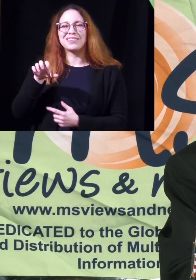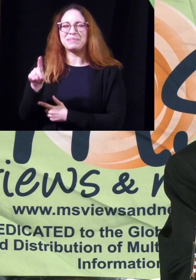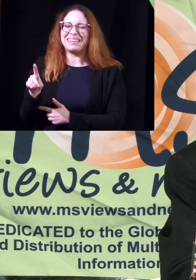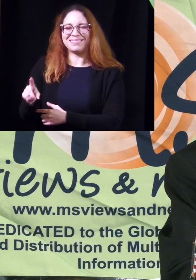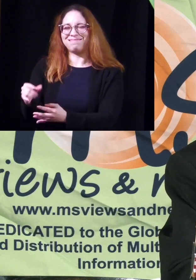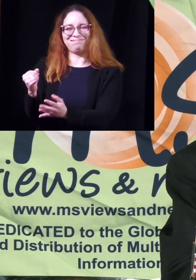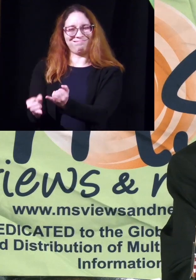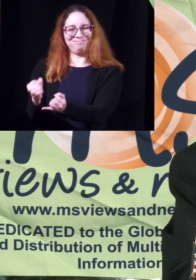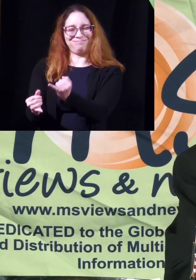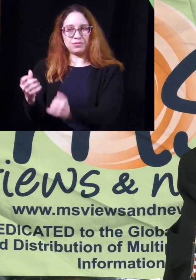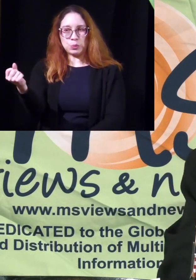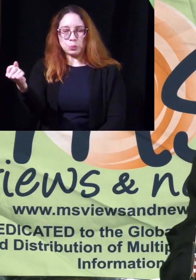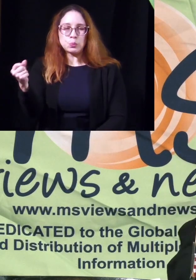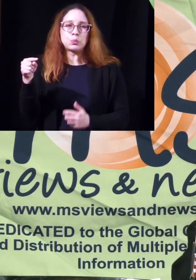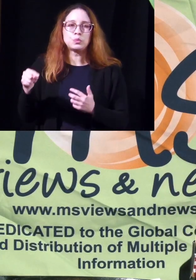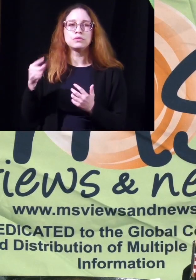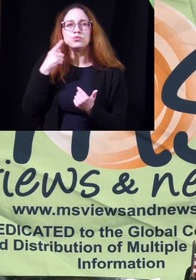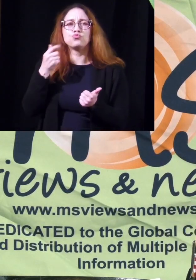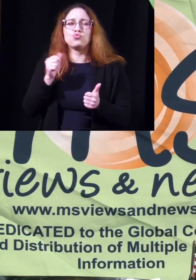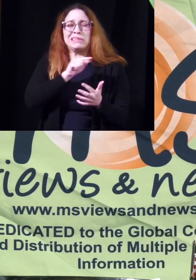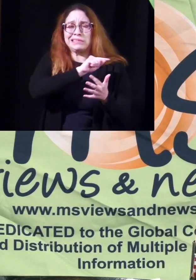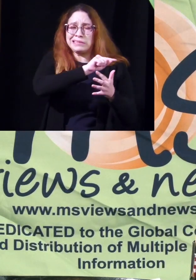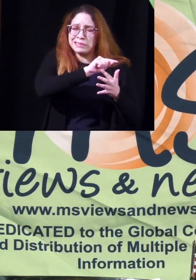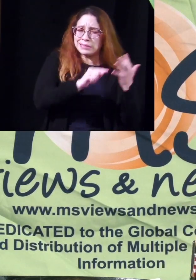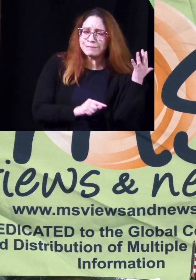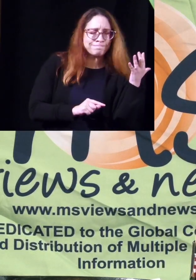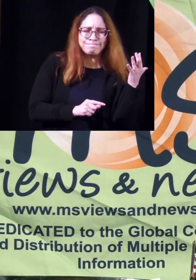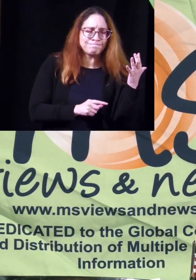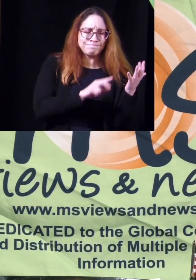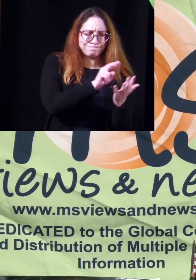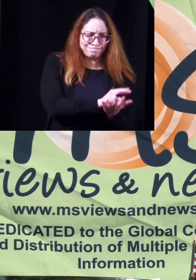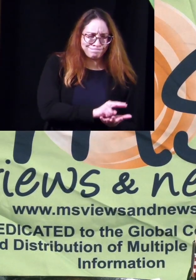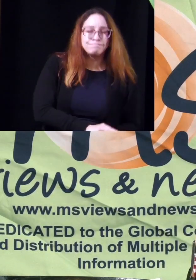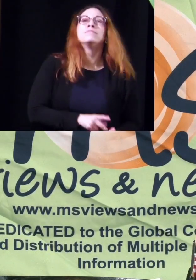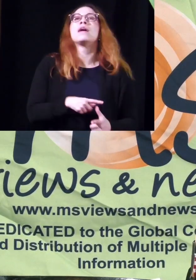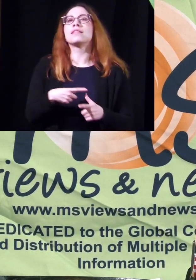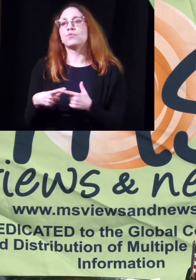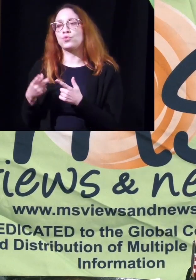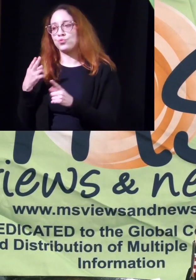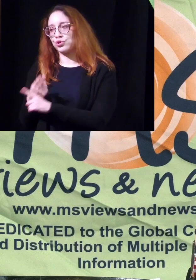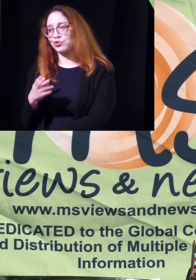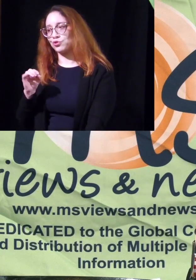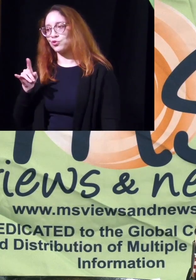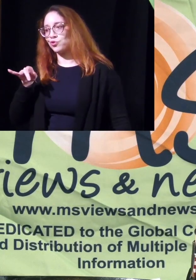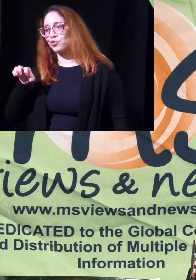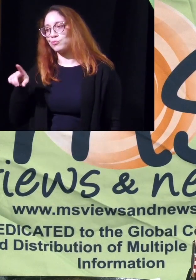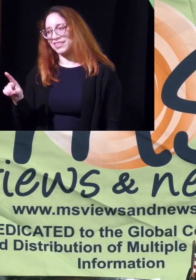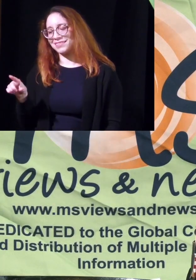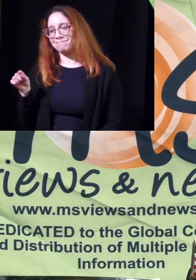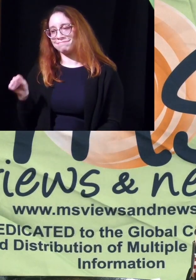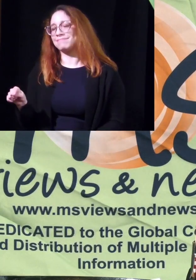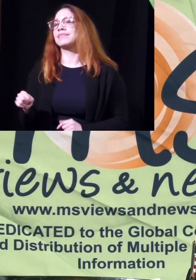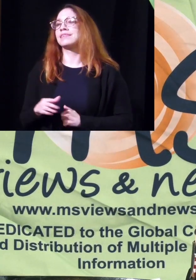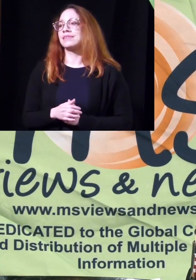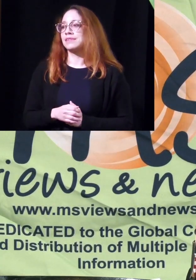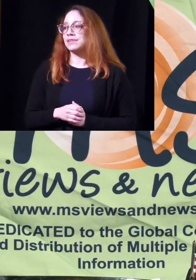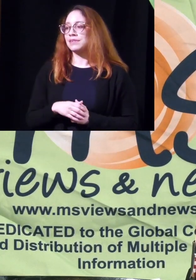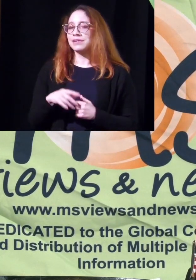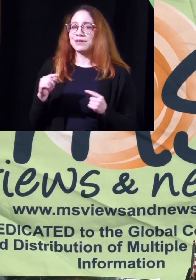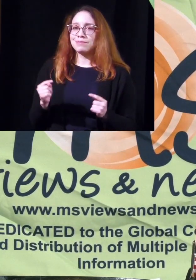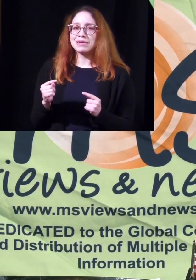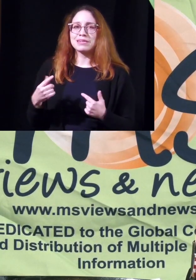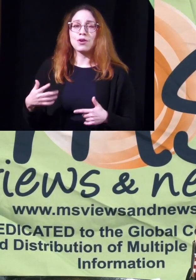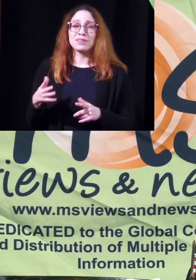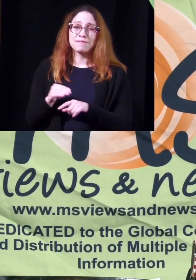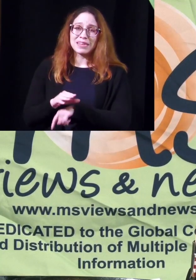resort. So that would be when we've tried every other method to try and help someone and they still have severe pain that is affecting the